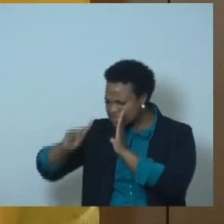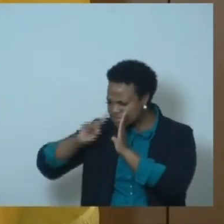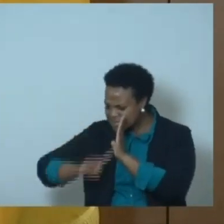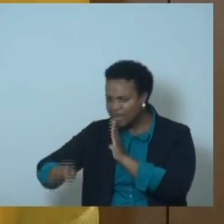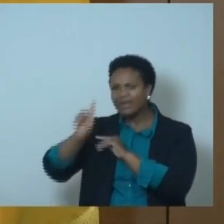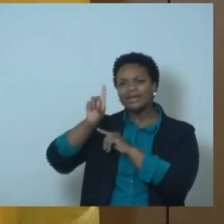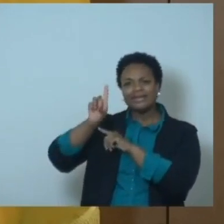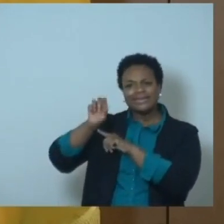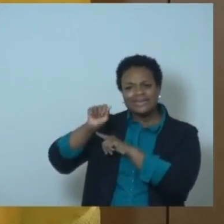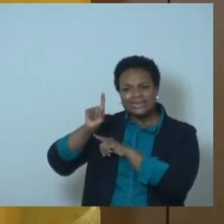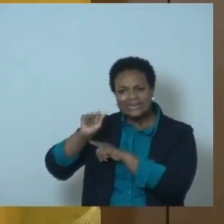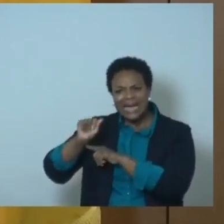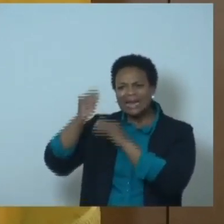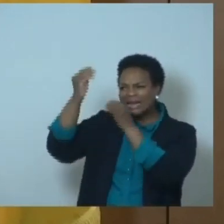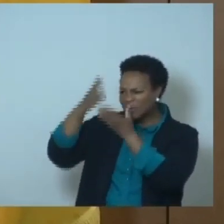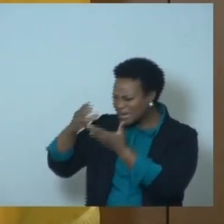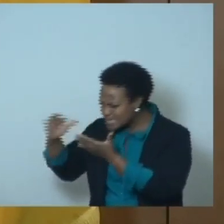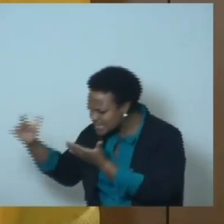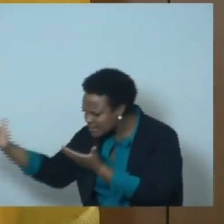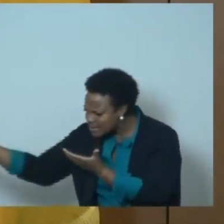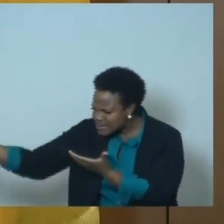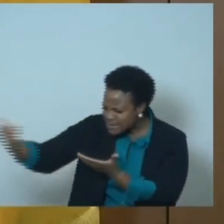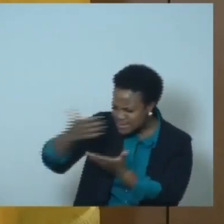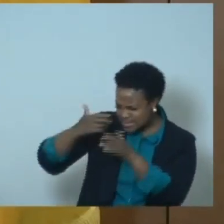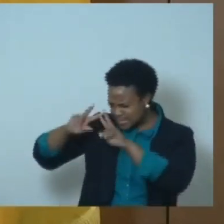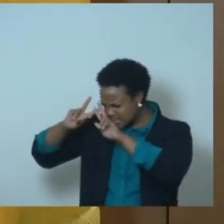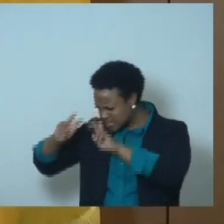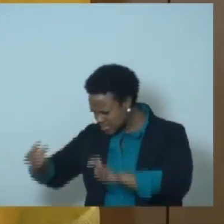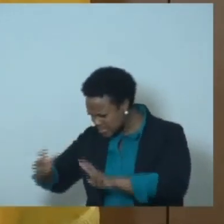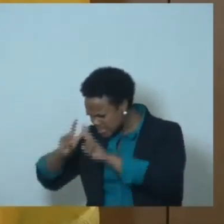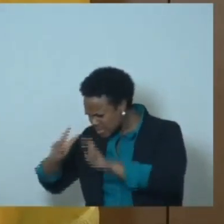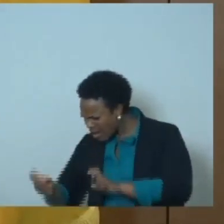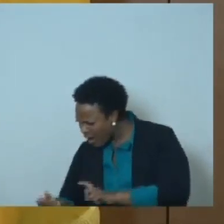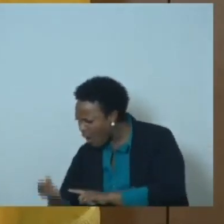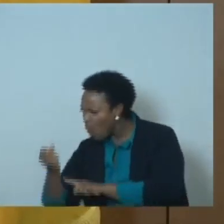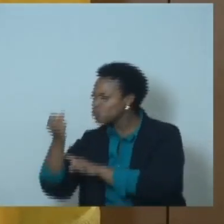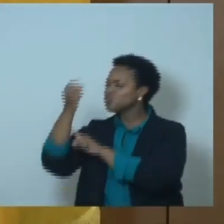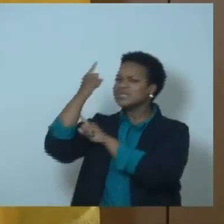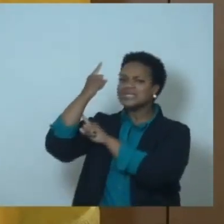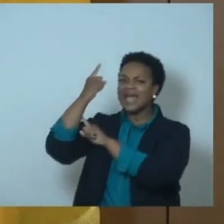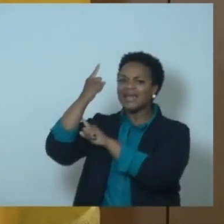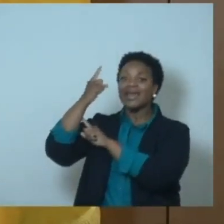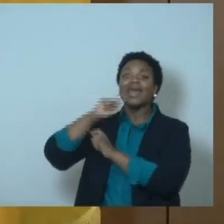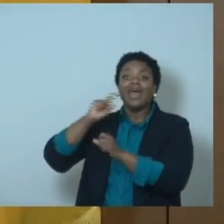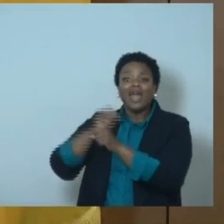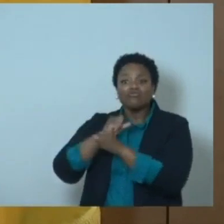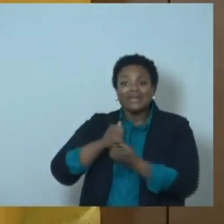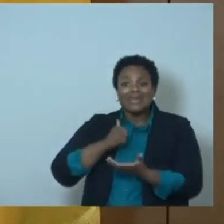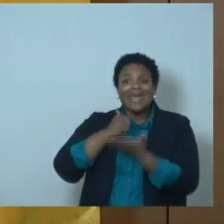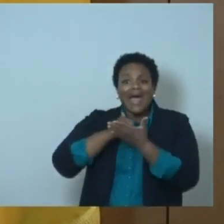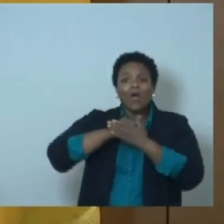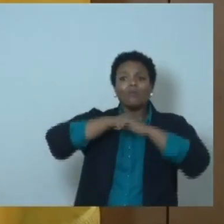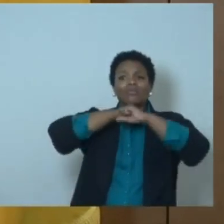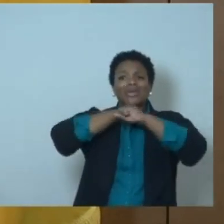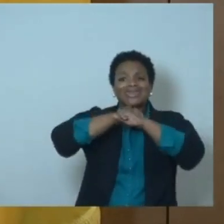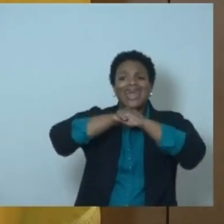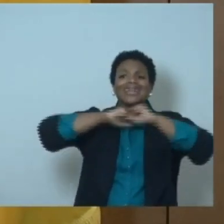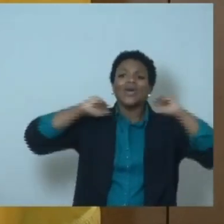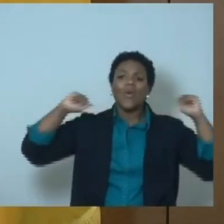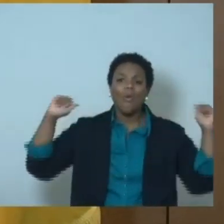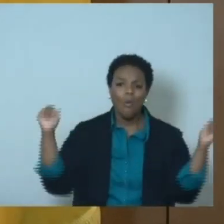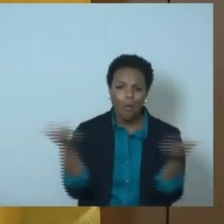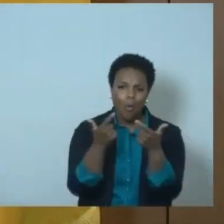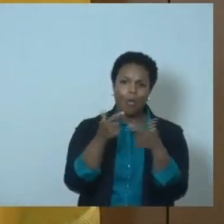can really understand it and do everything we can for every infectious disease issue to protect every single New Mexican